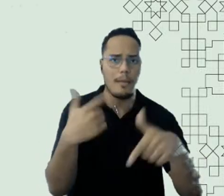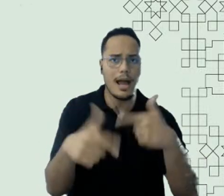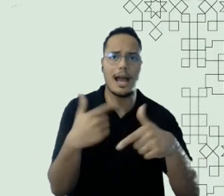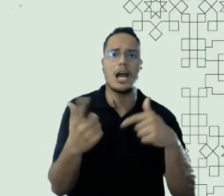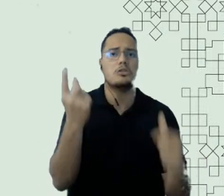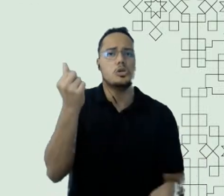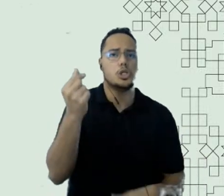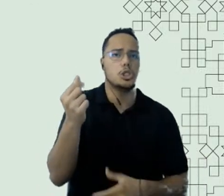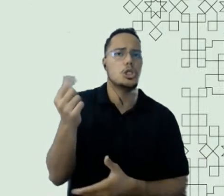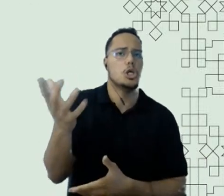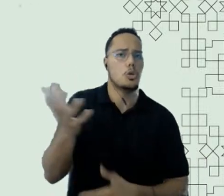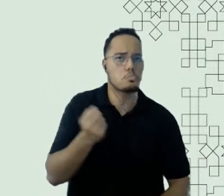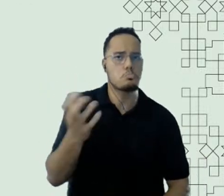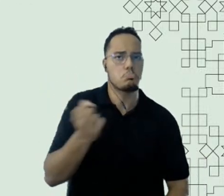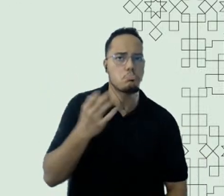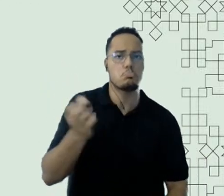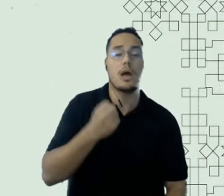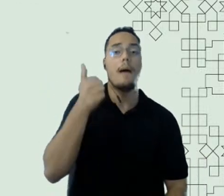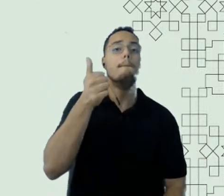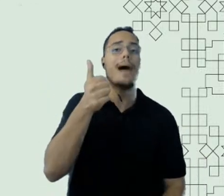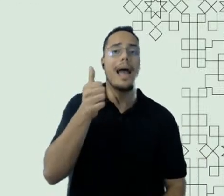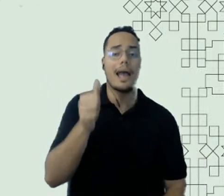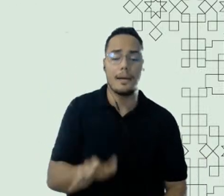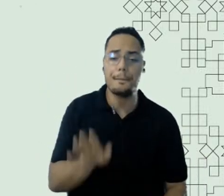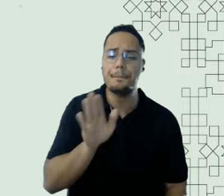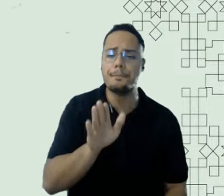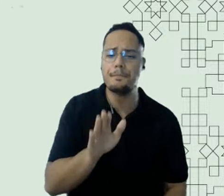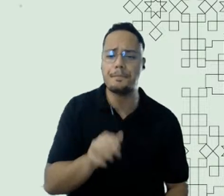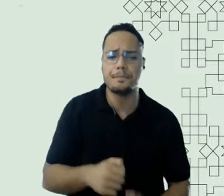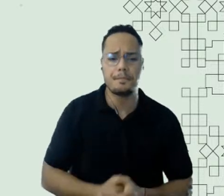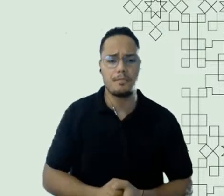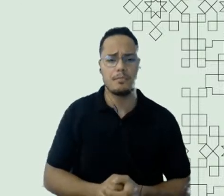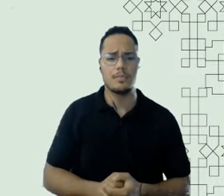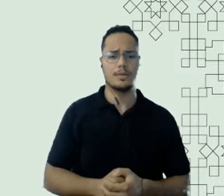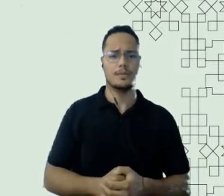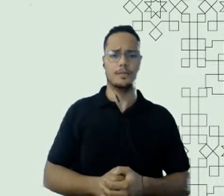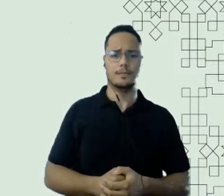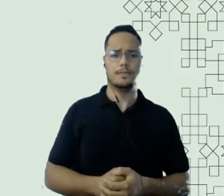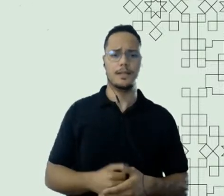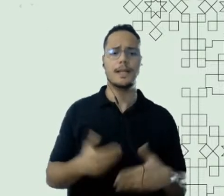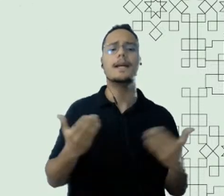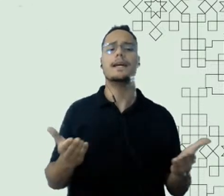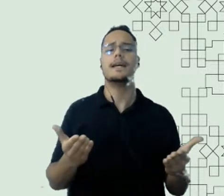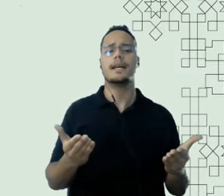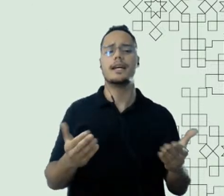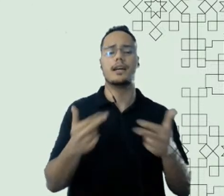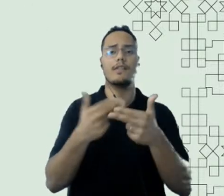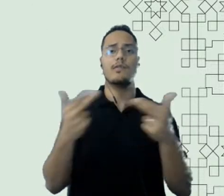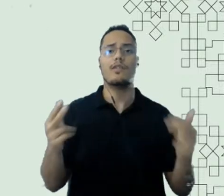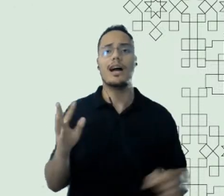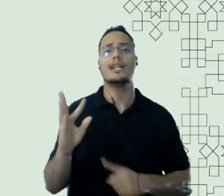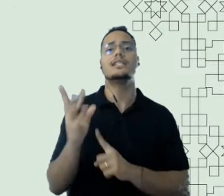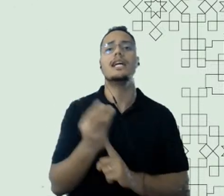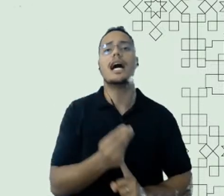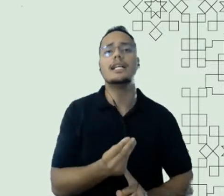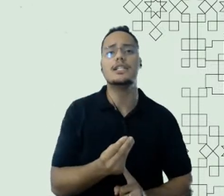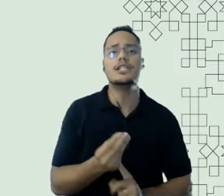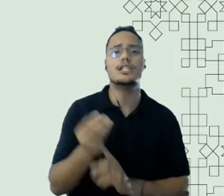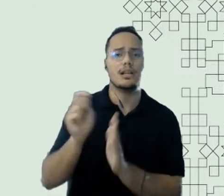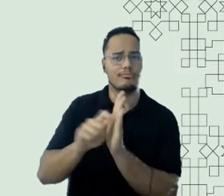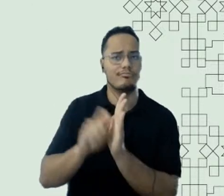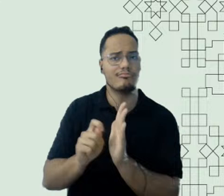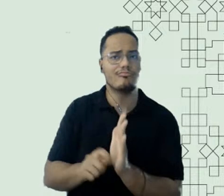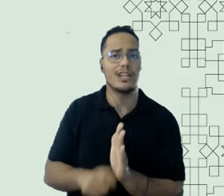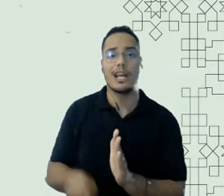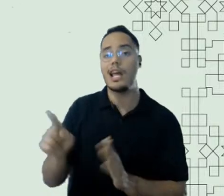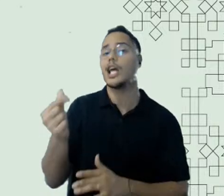are creators and performers making money? Are they fairly treated? Are they fairly remunerated? So there were a lot